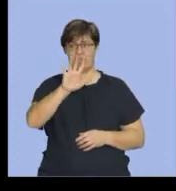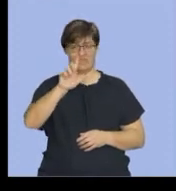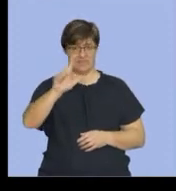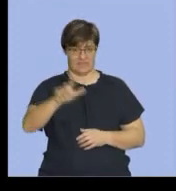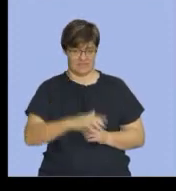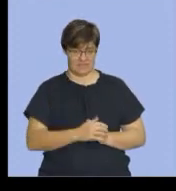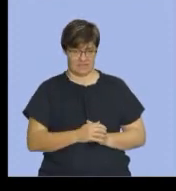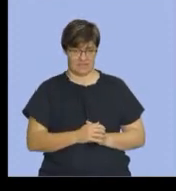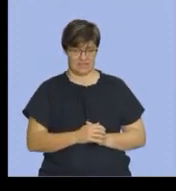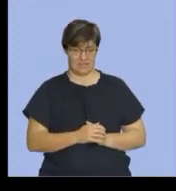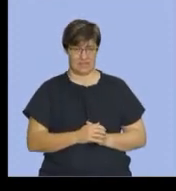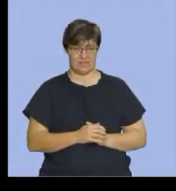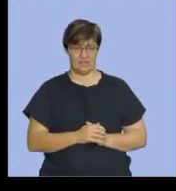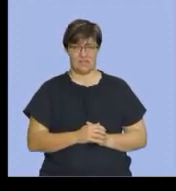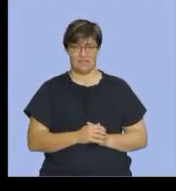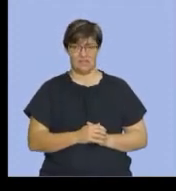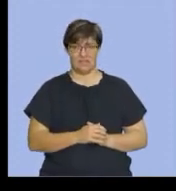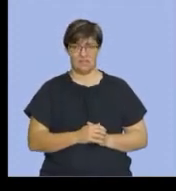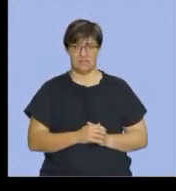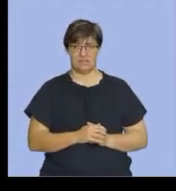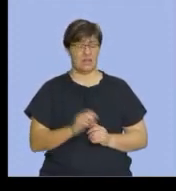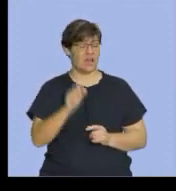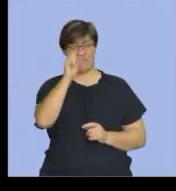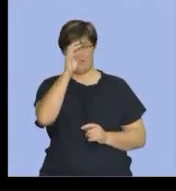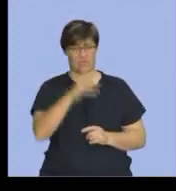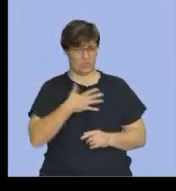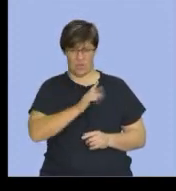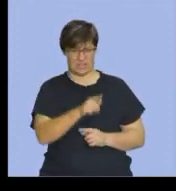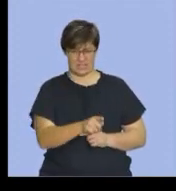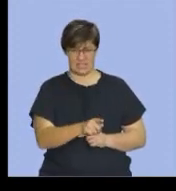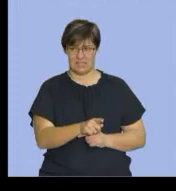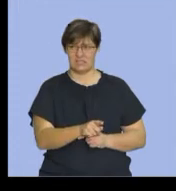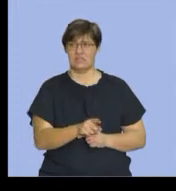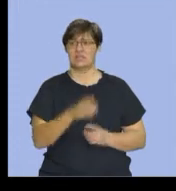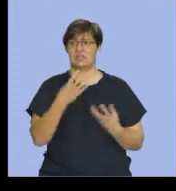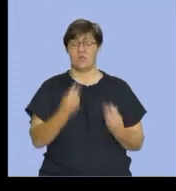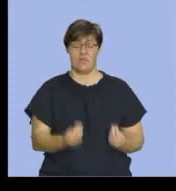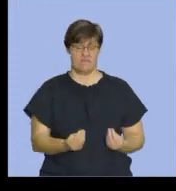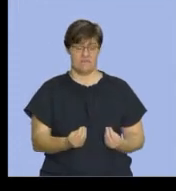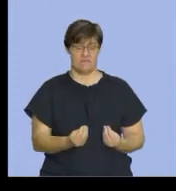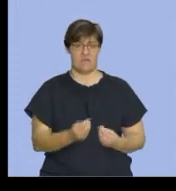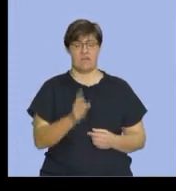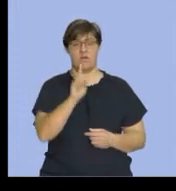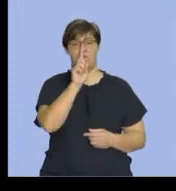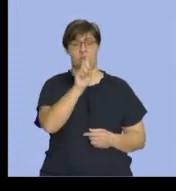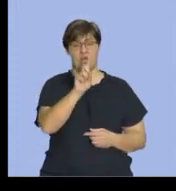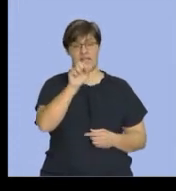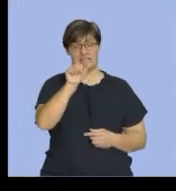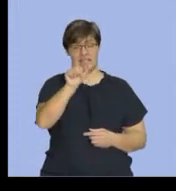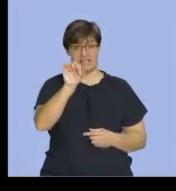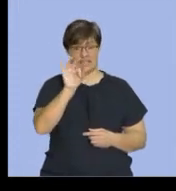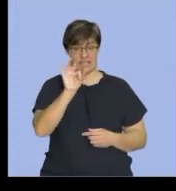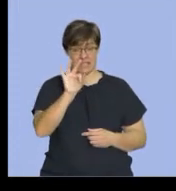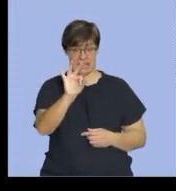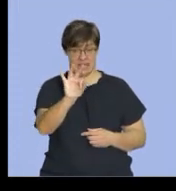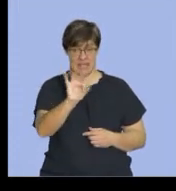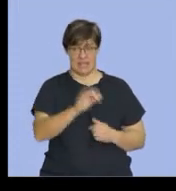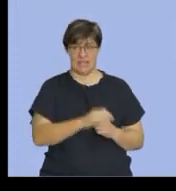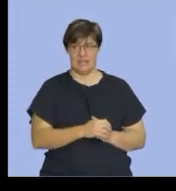122.57, and no fractions, we don't like fractions, so this gives